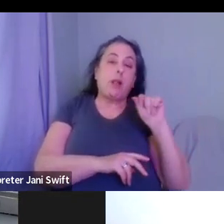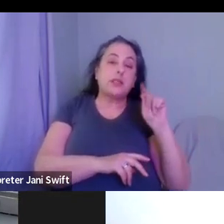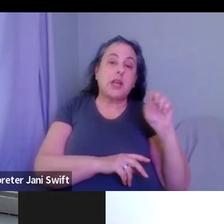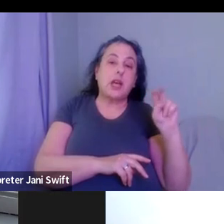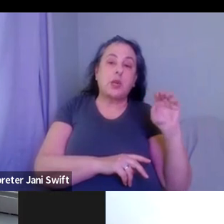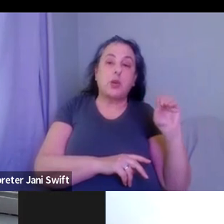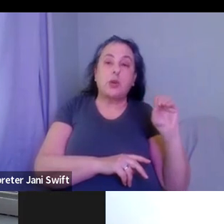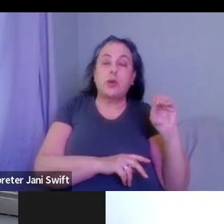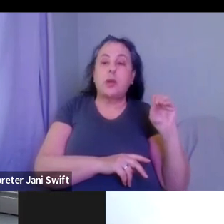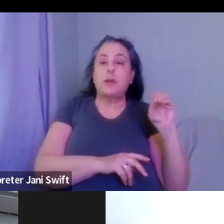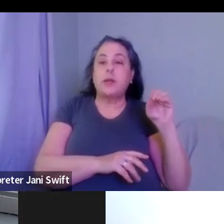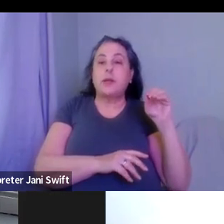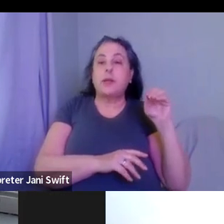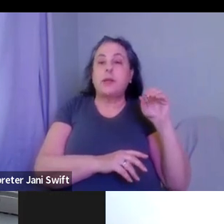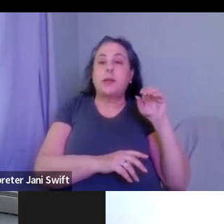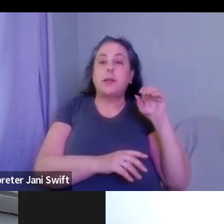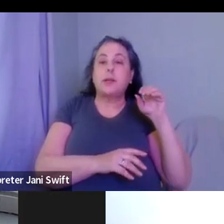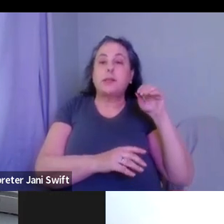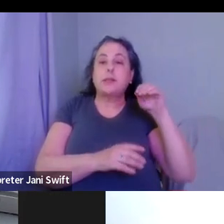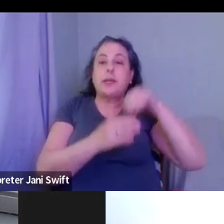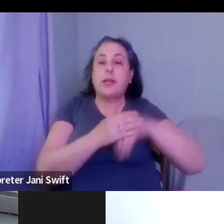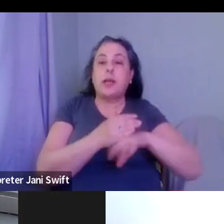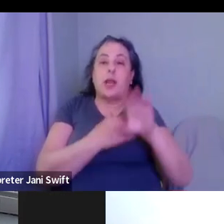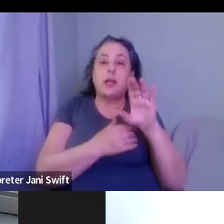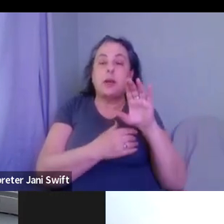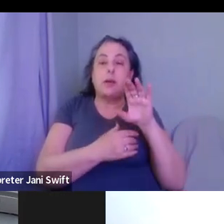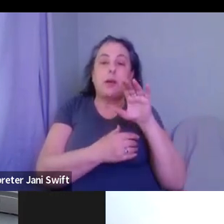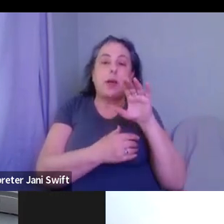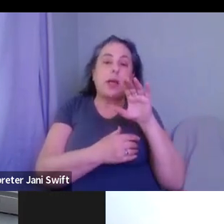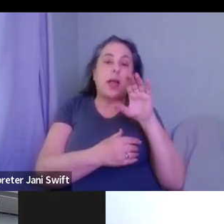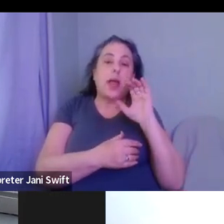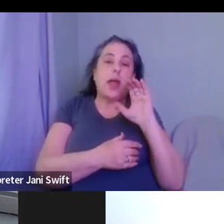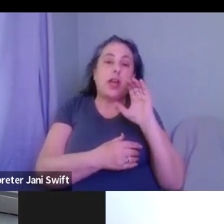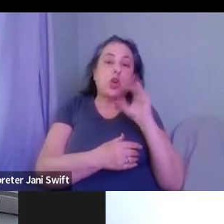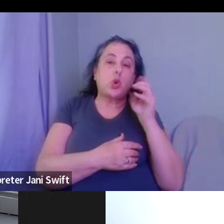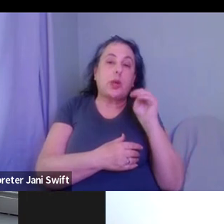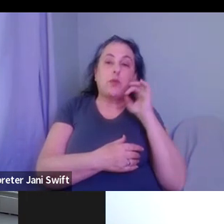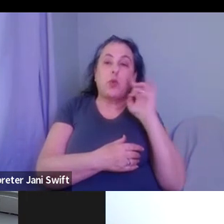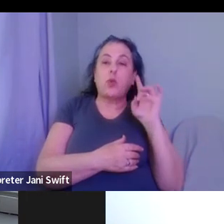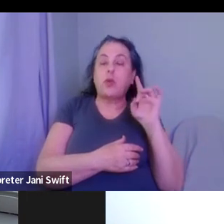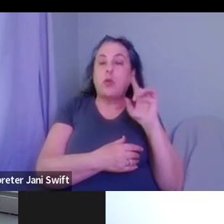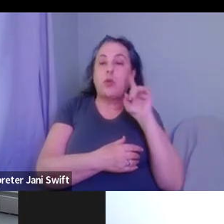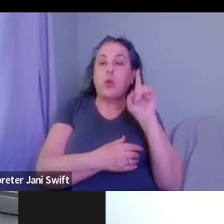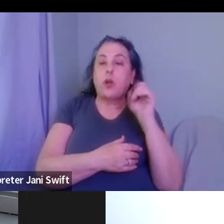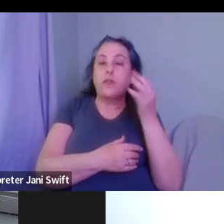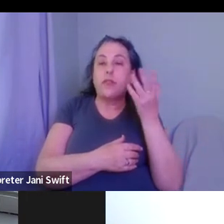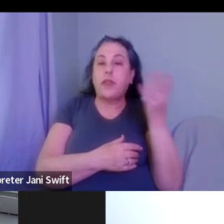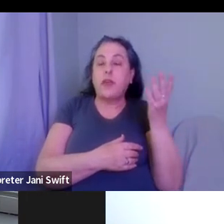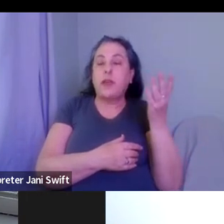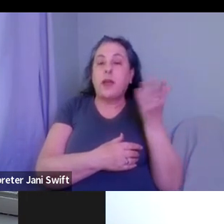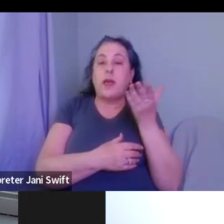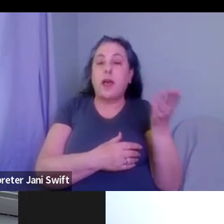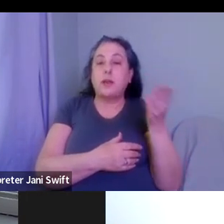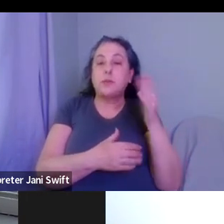is steeped in a cream for one of their, I don't know if they still have this on their menu, but for one of their items